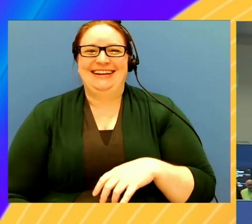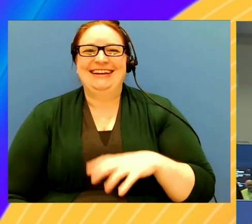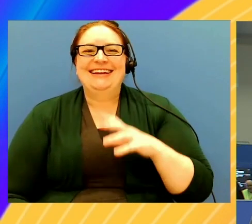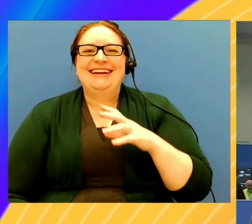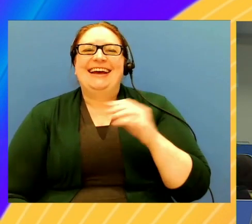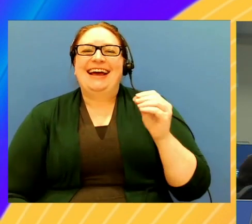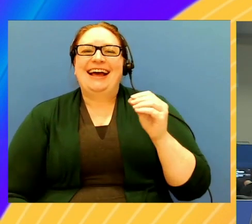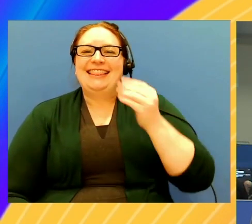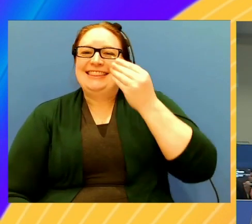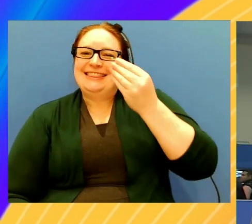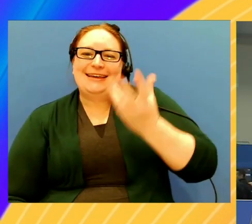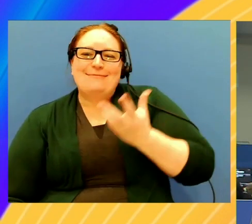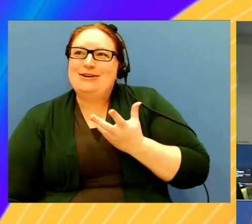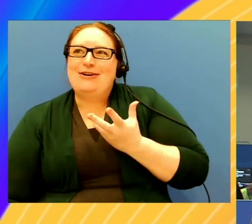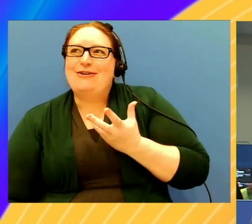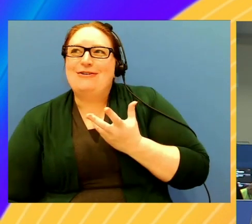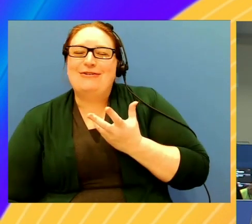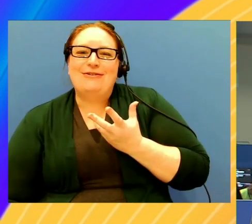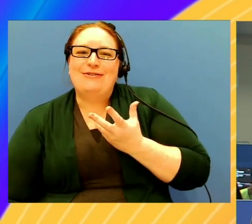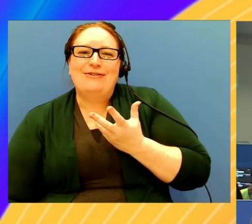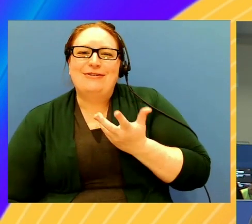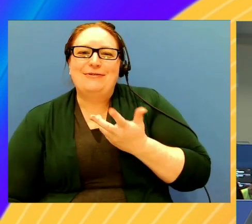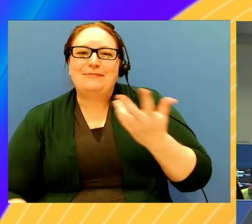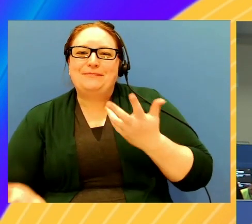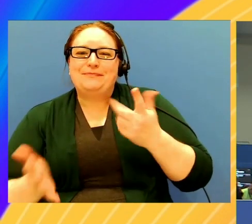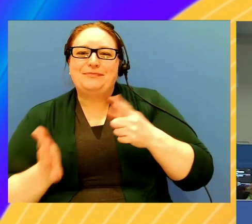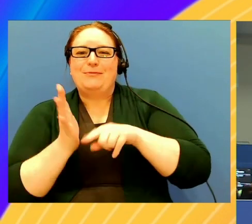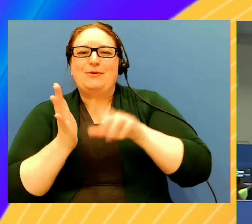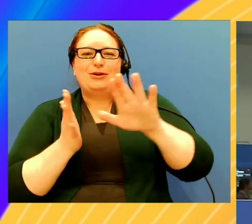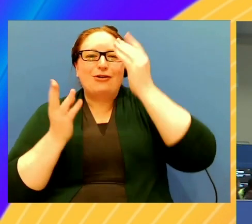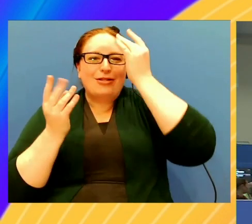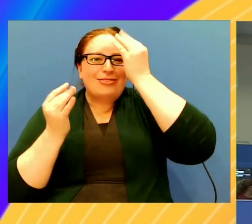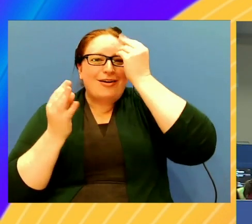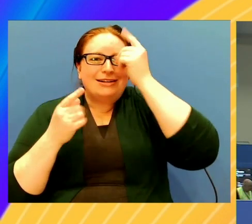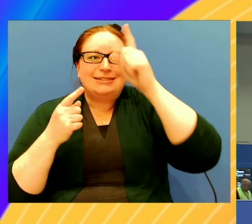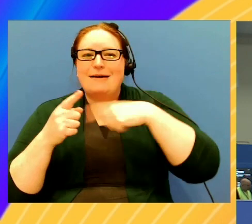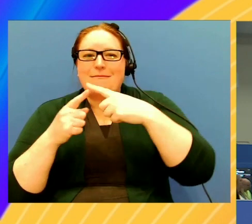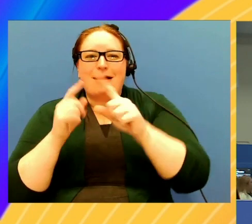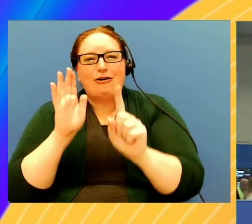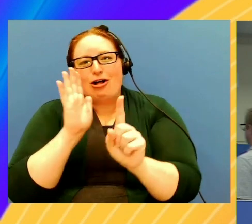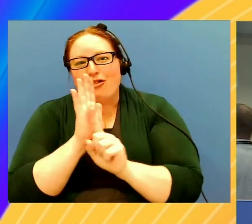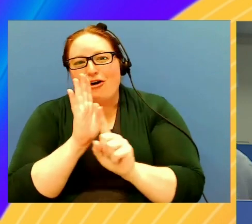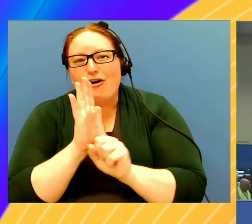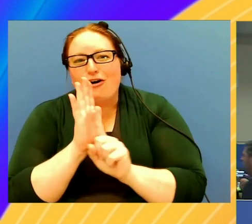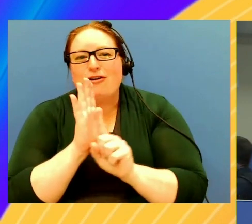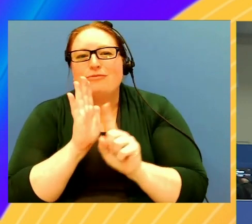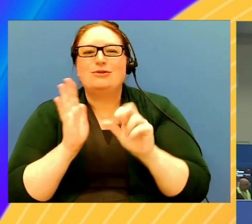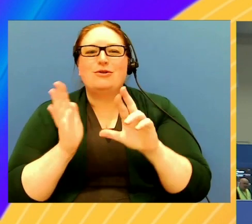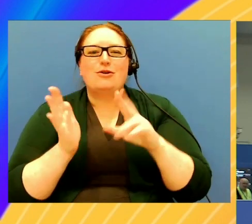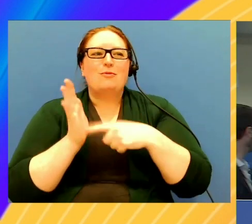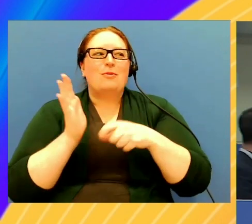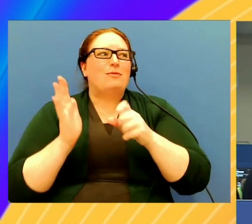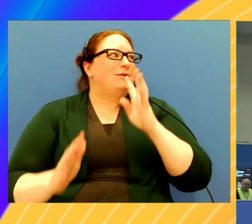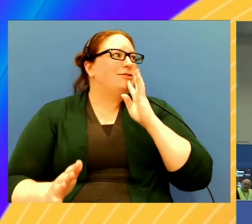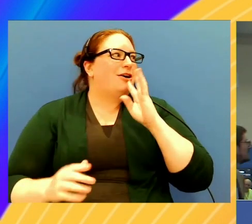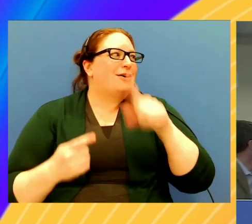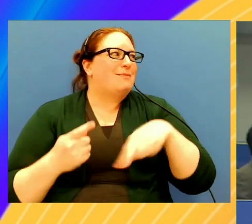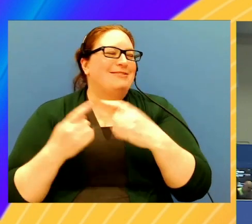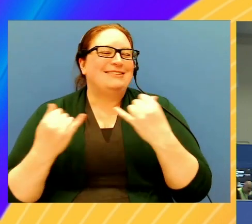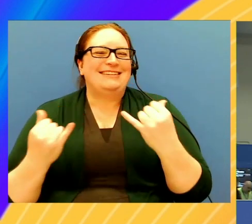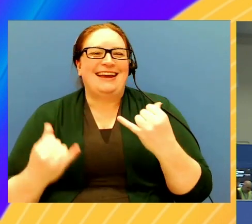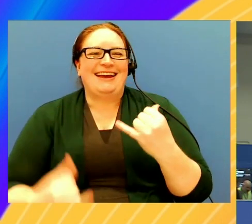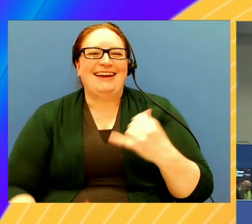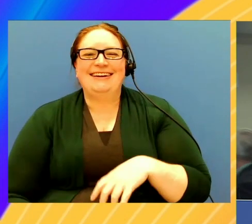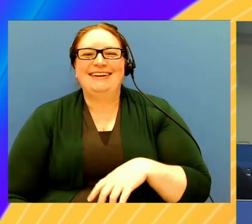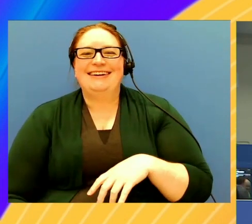know kind of what are your thoughts on alarms, or what are we going to talk about today? No, alarms